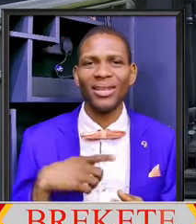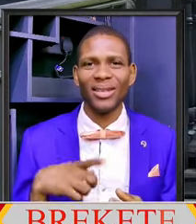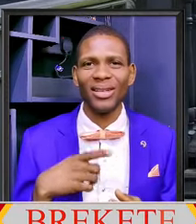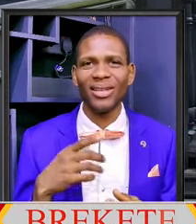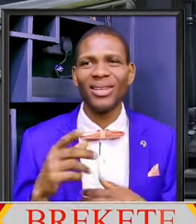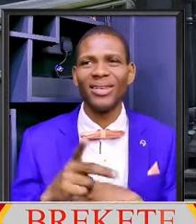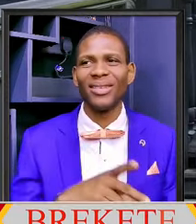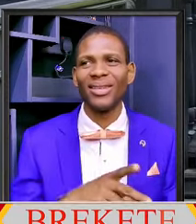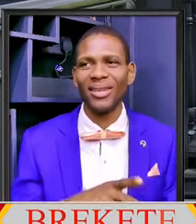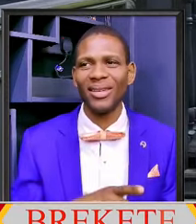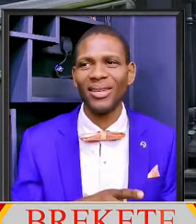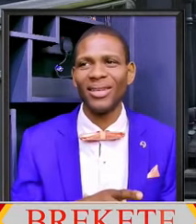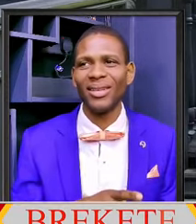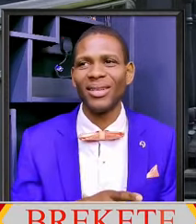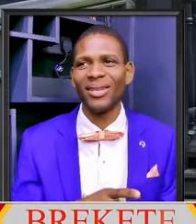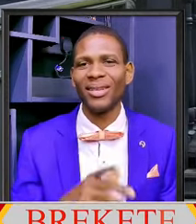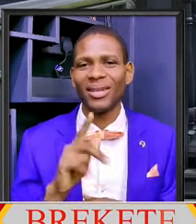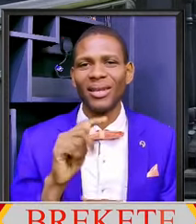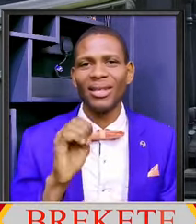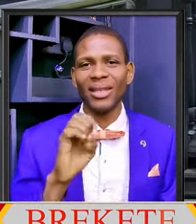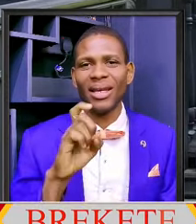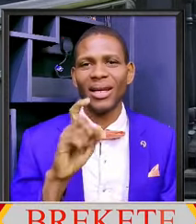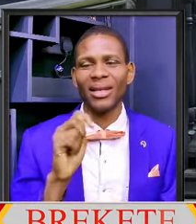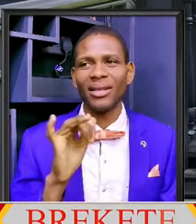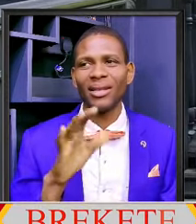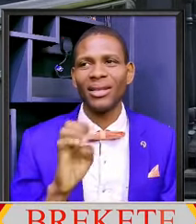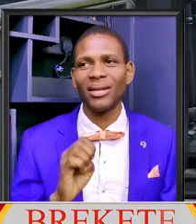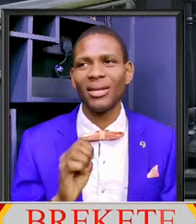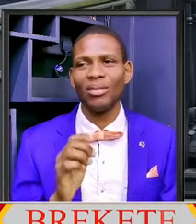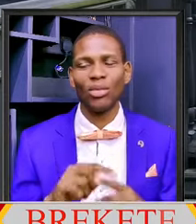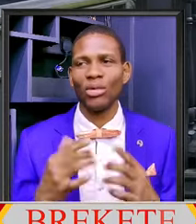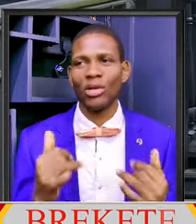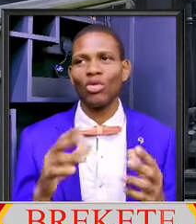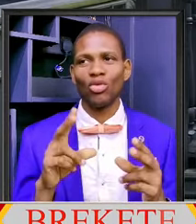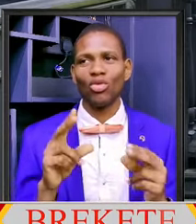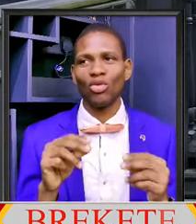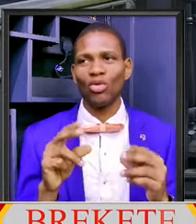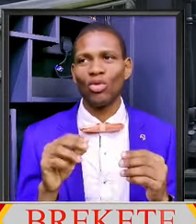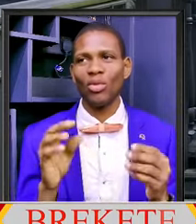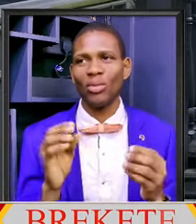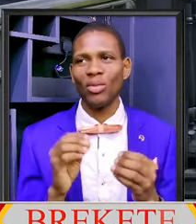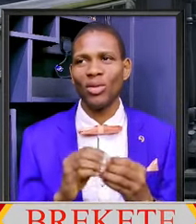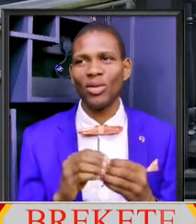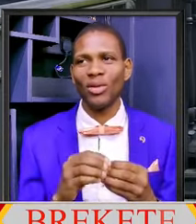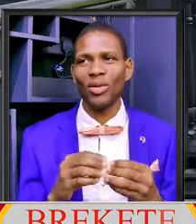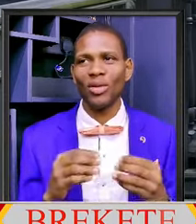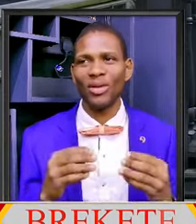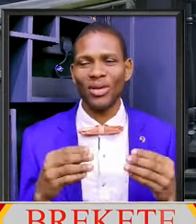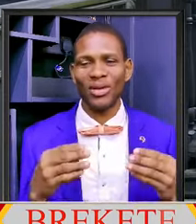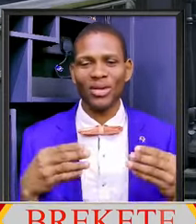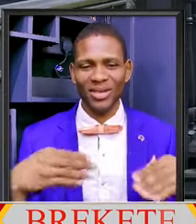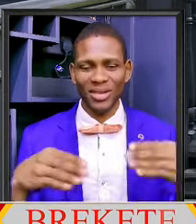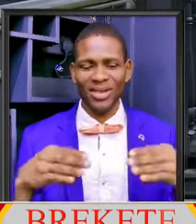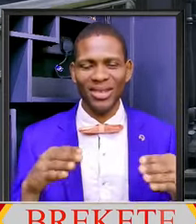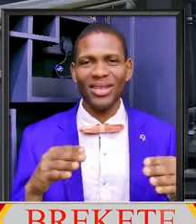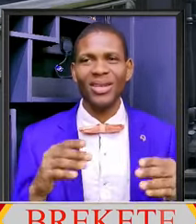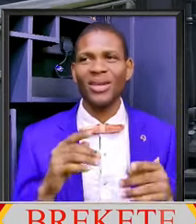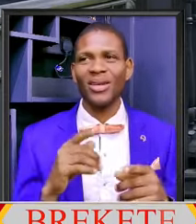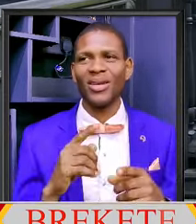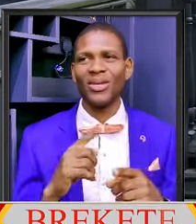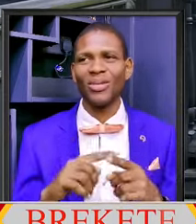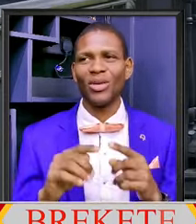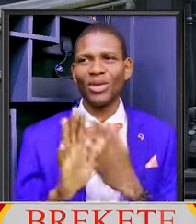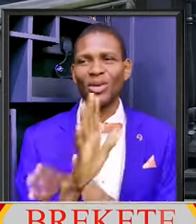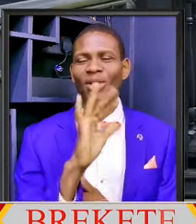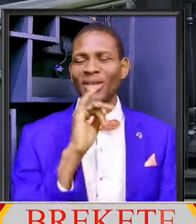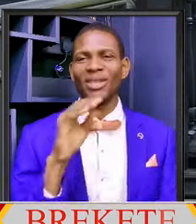Kaduna, Delta. So now, no more city. God is in control. Yes. With the